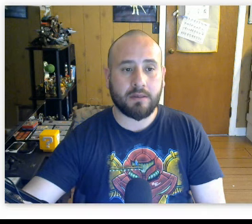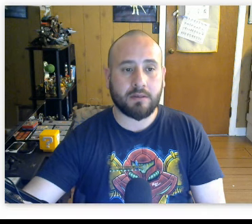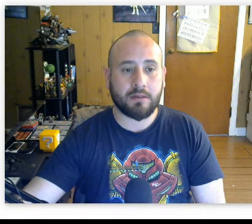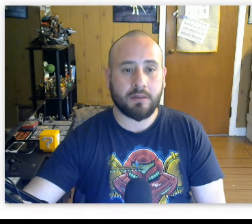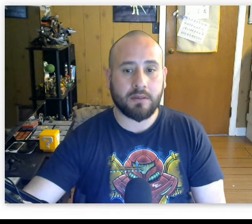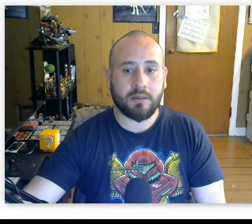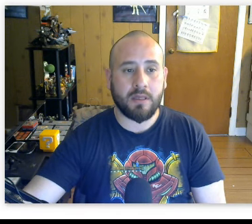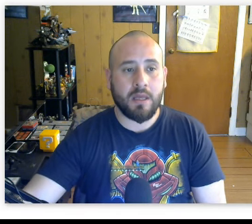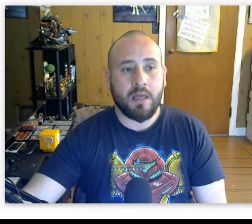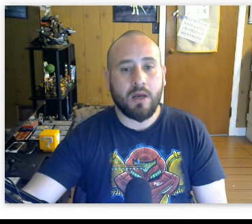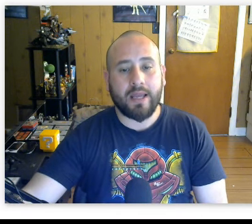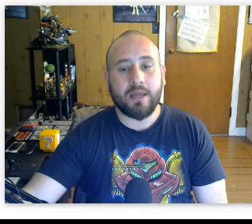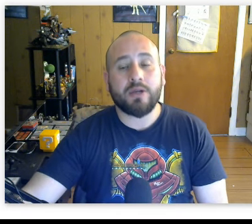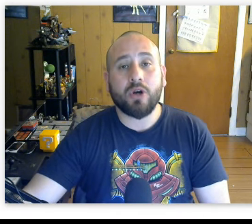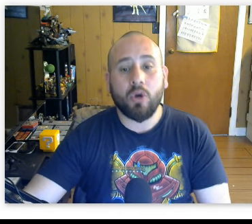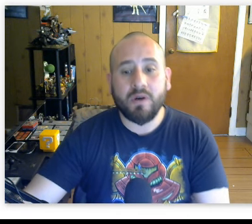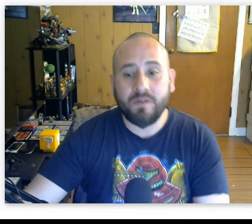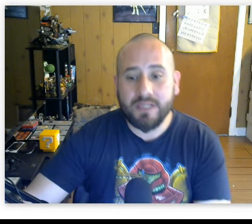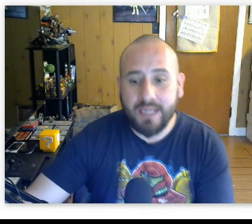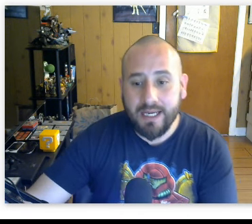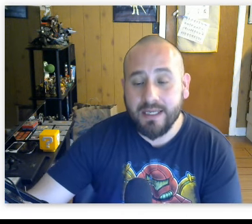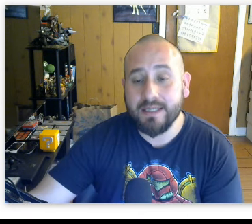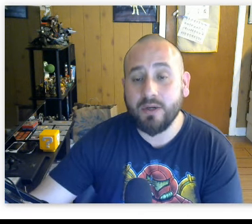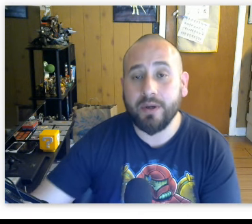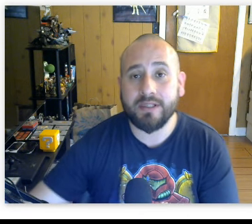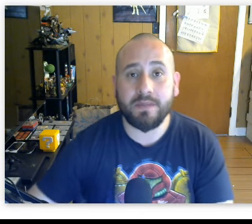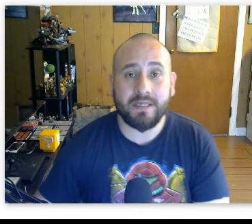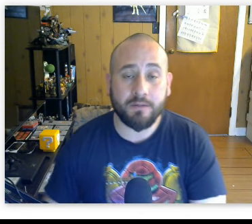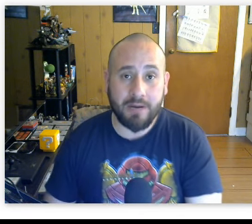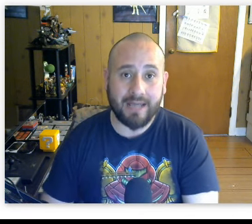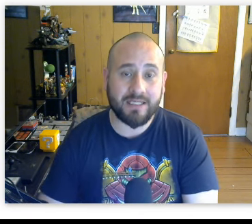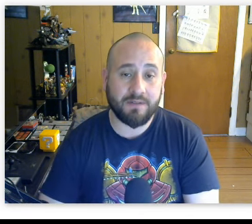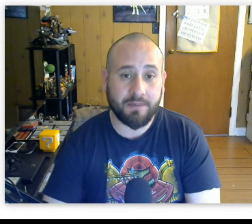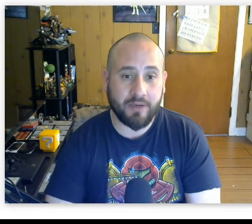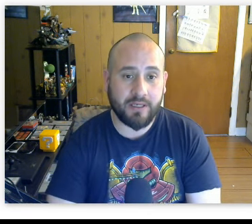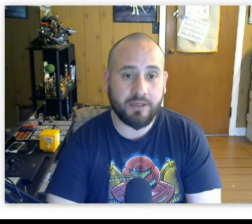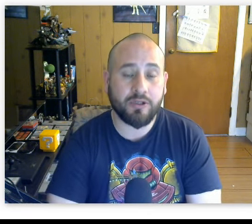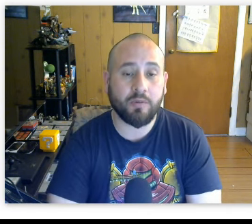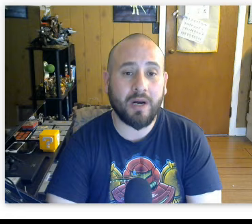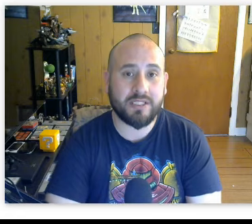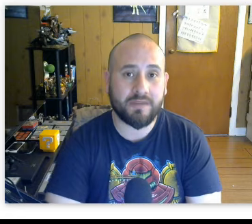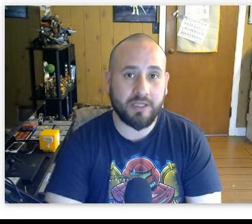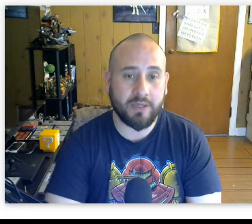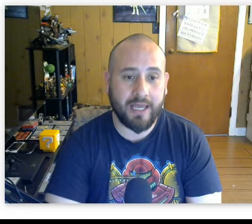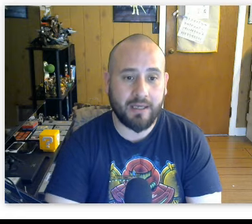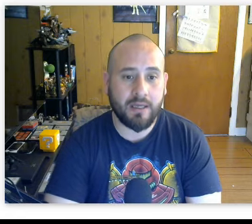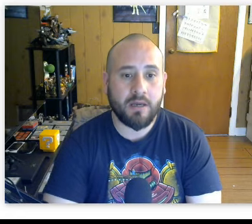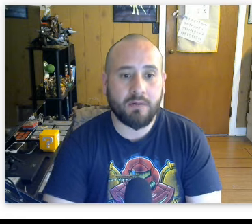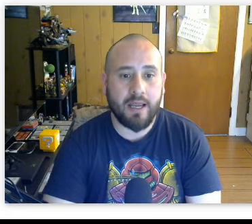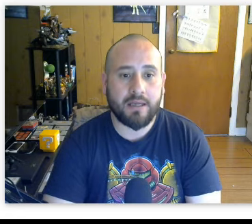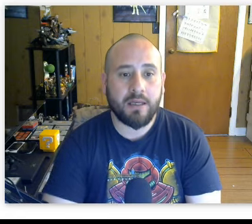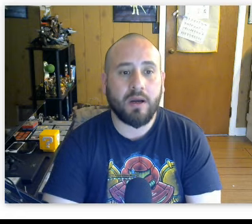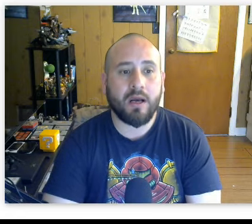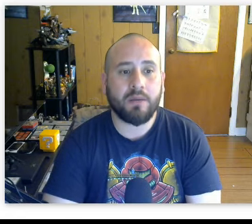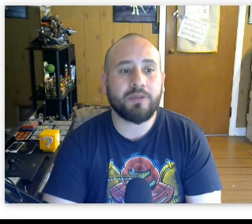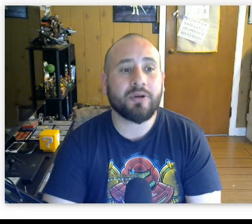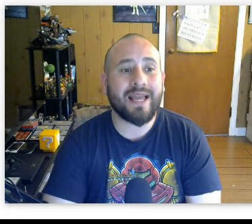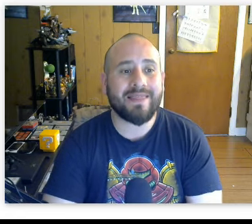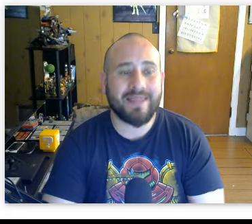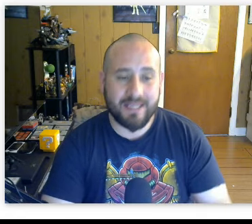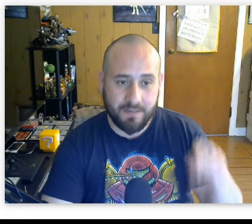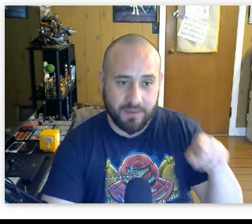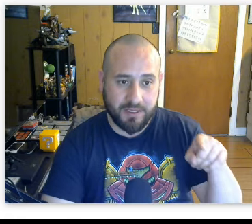Okay. Okay, your homework for tonight is going to be to practice the Flipgrid. You can watch this video again, right?